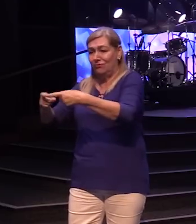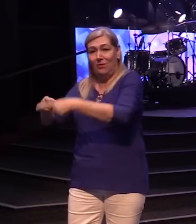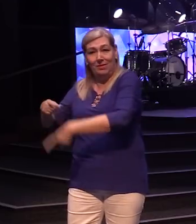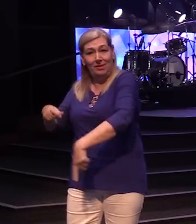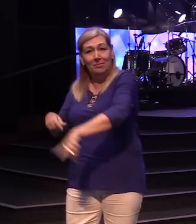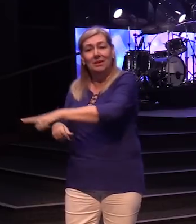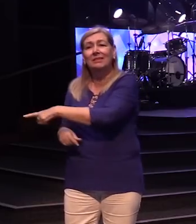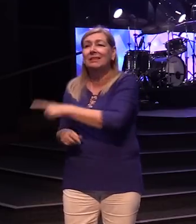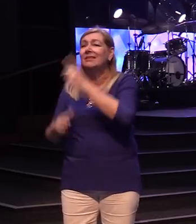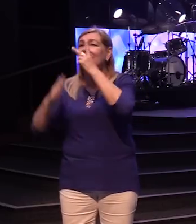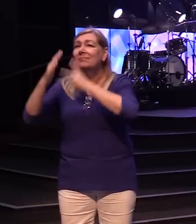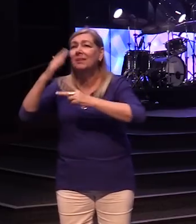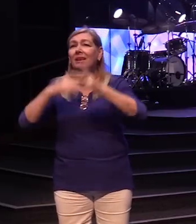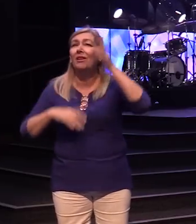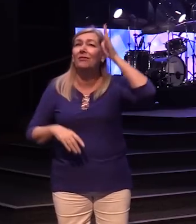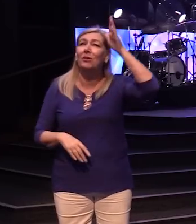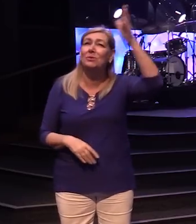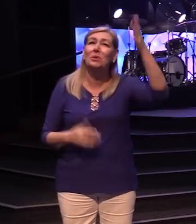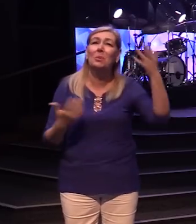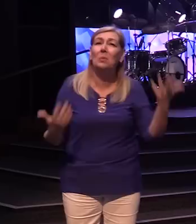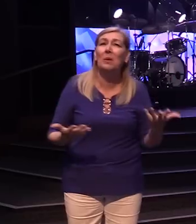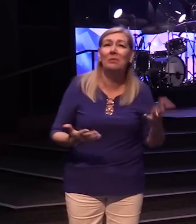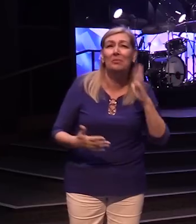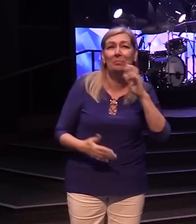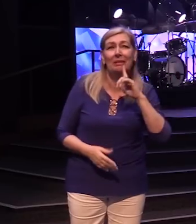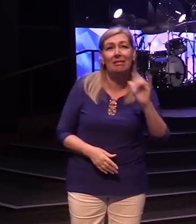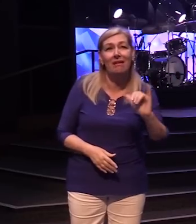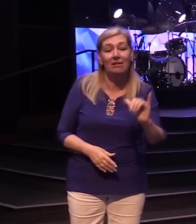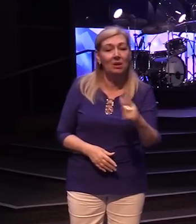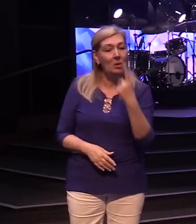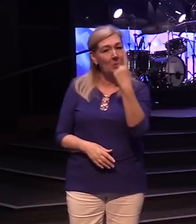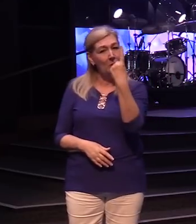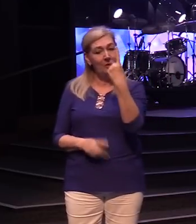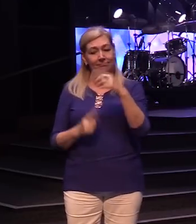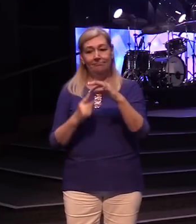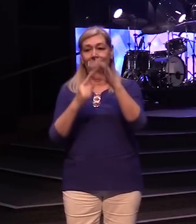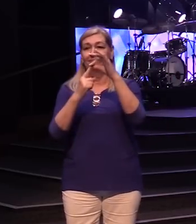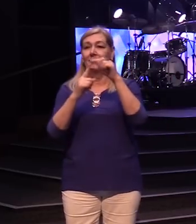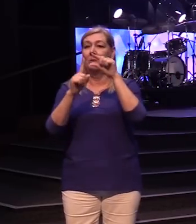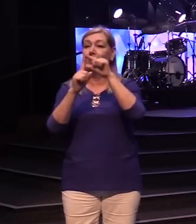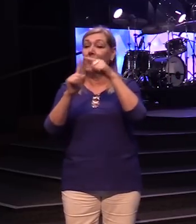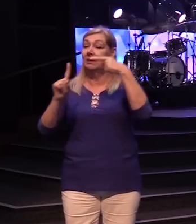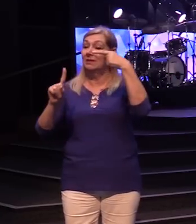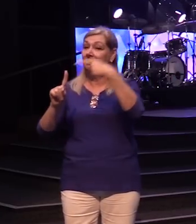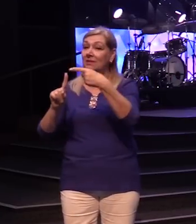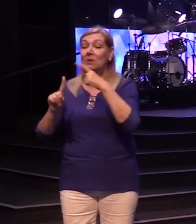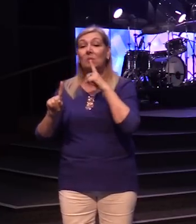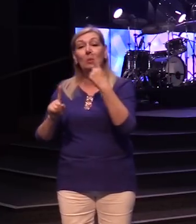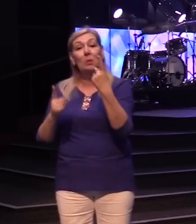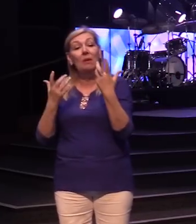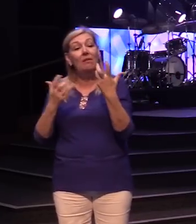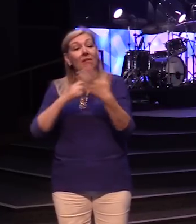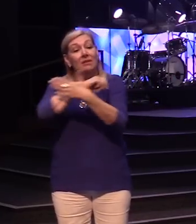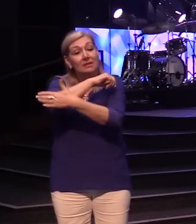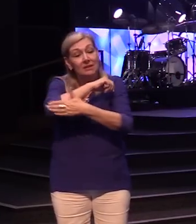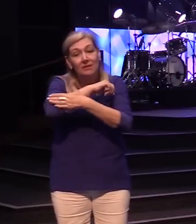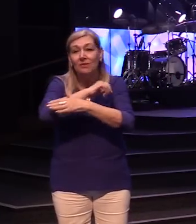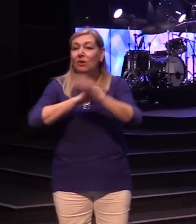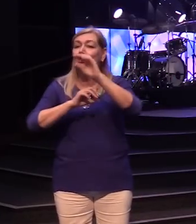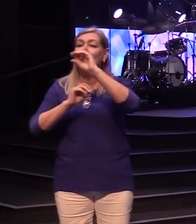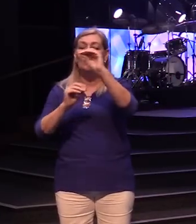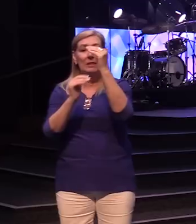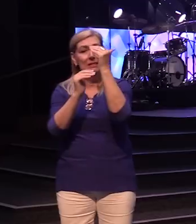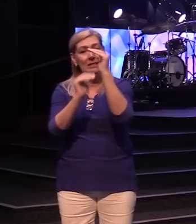be summed up in one word: a nation that would not hinder individual